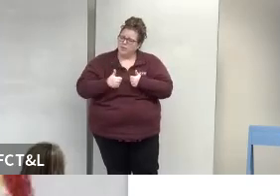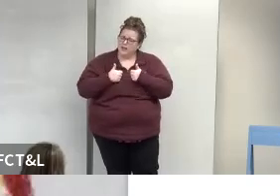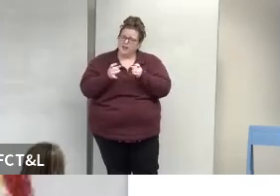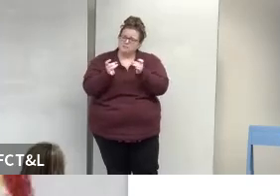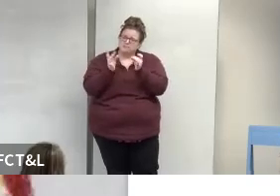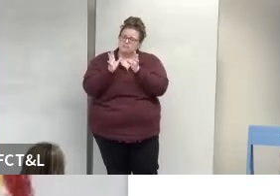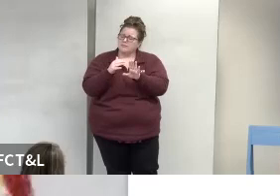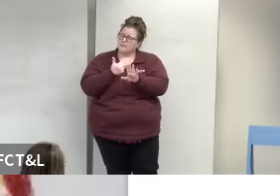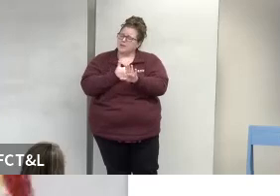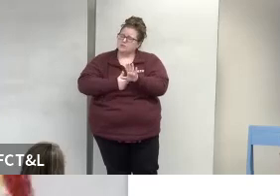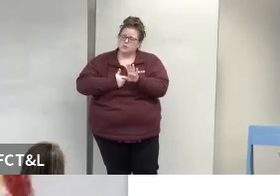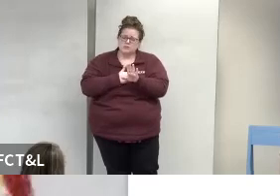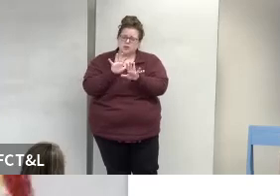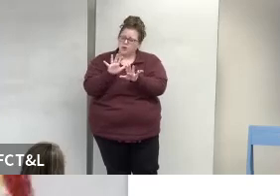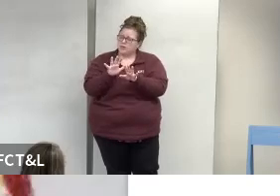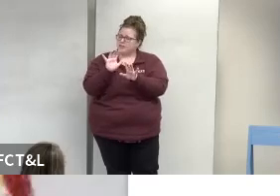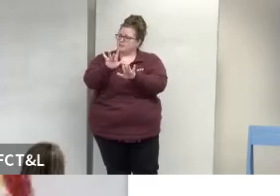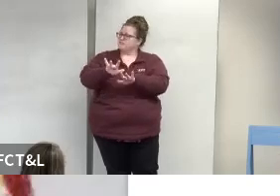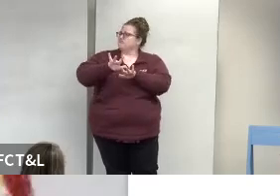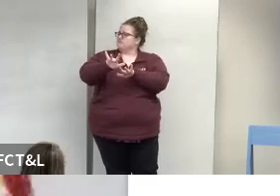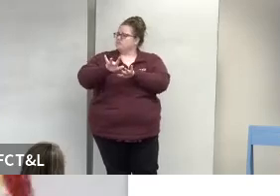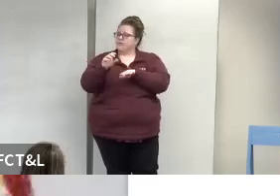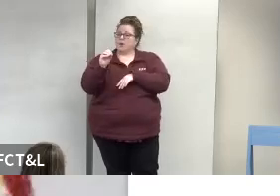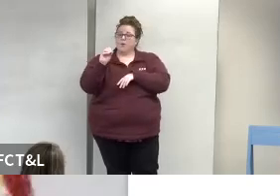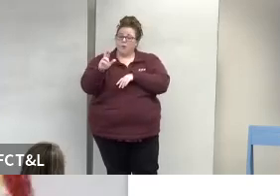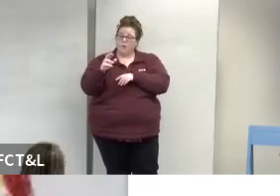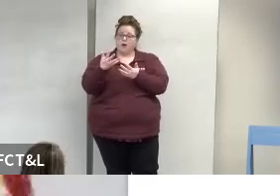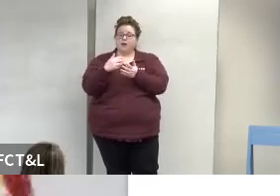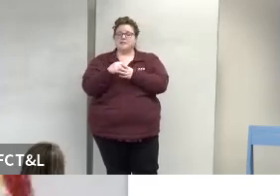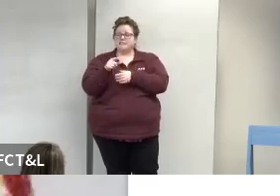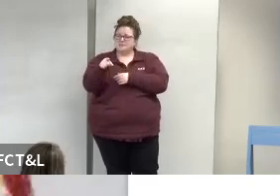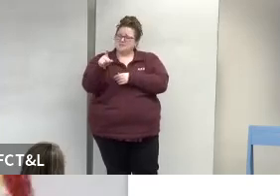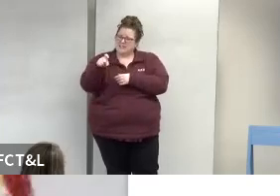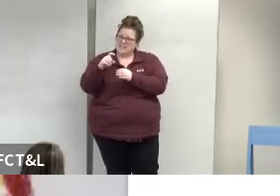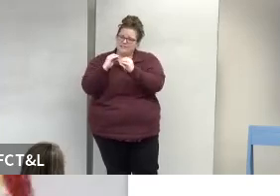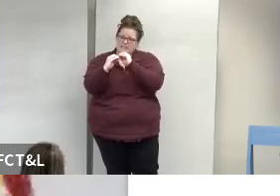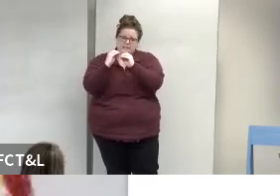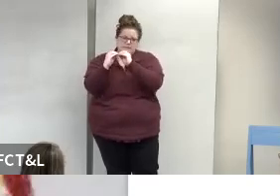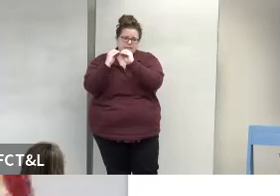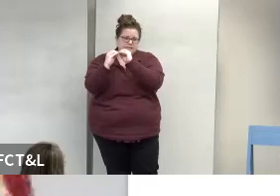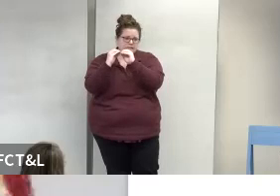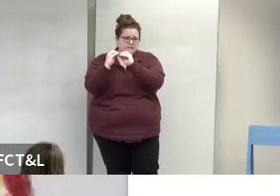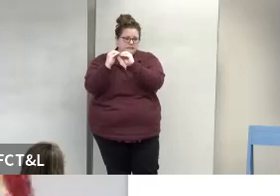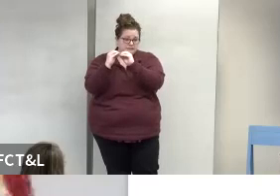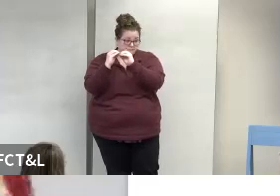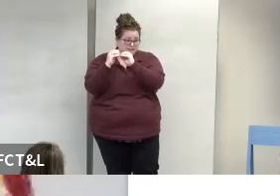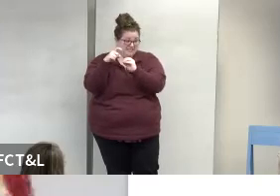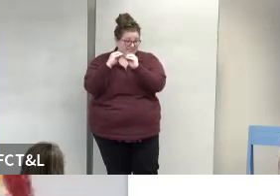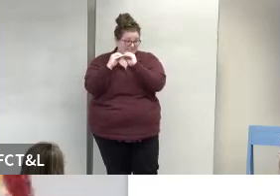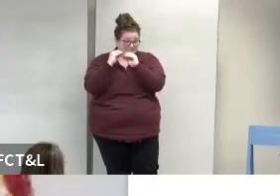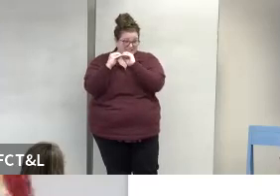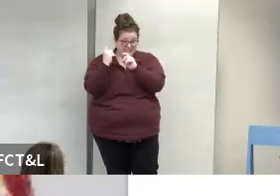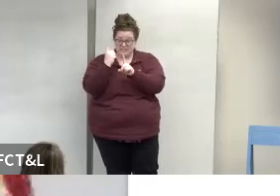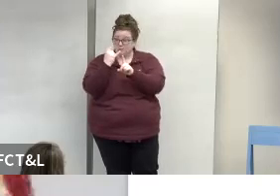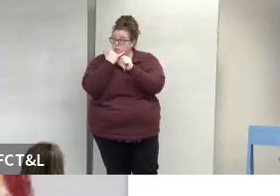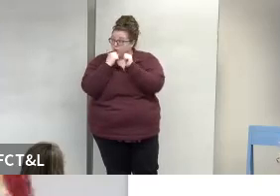sorry. Your life must be terrible. I'm sure you've struggled, or, various comments like that. I